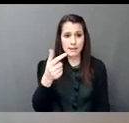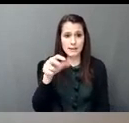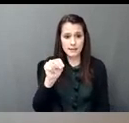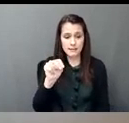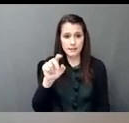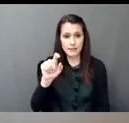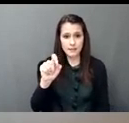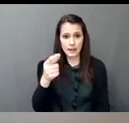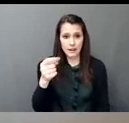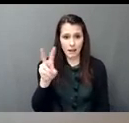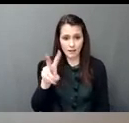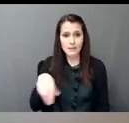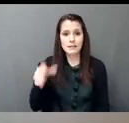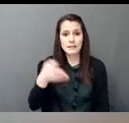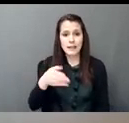michigan.gov/ADA.